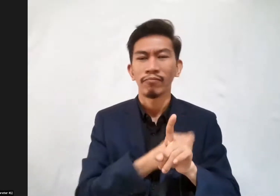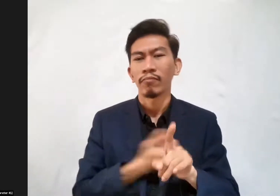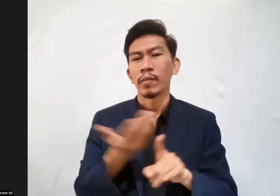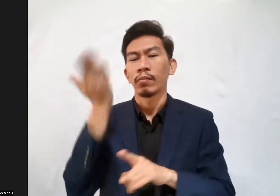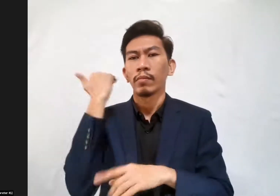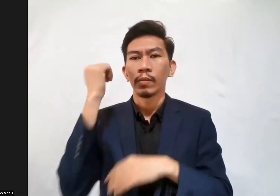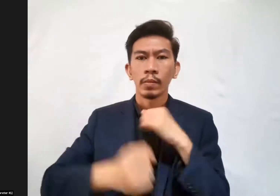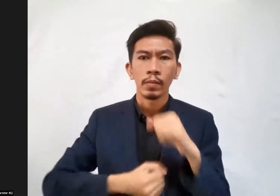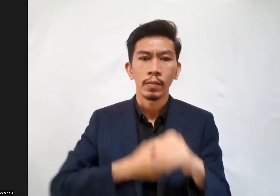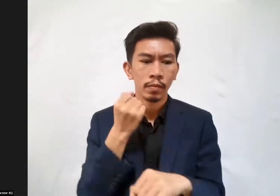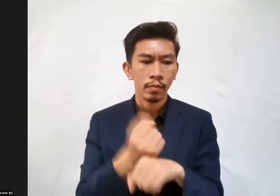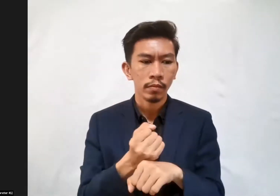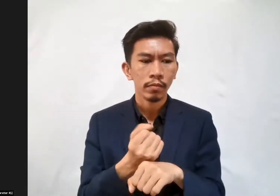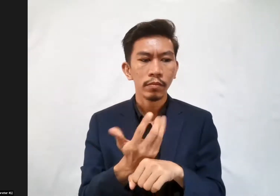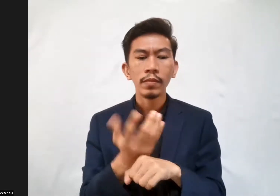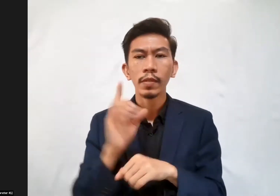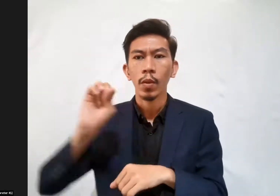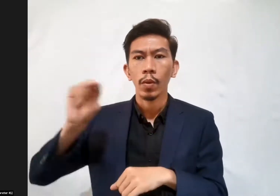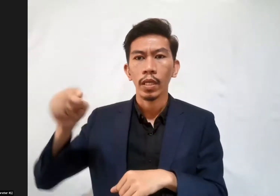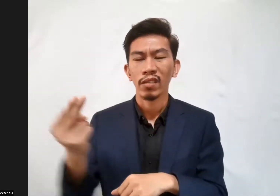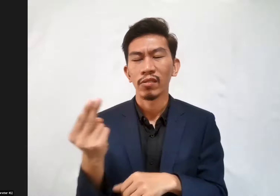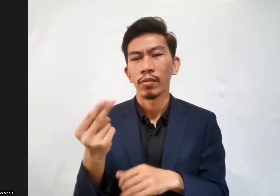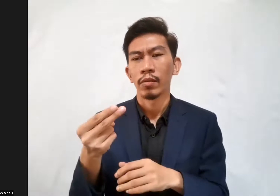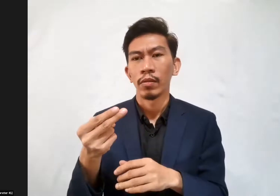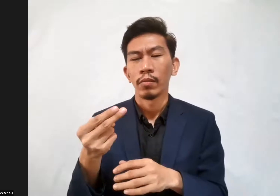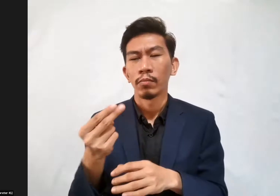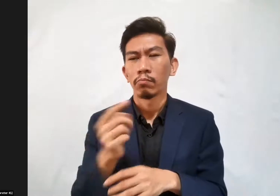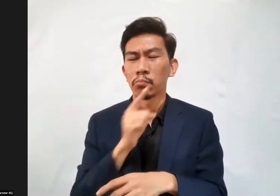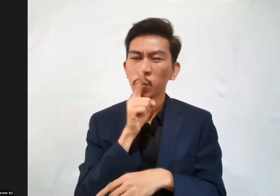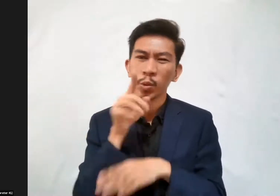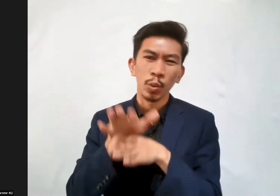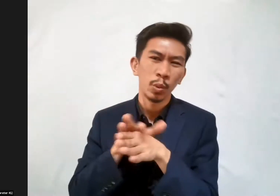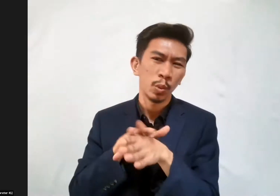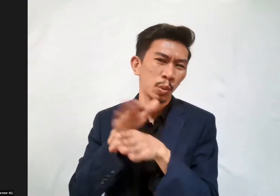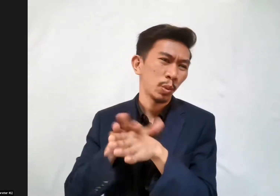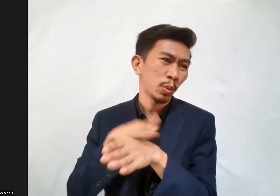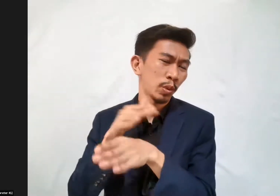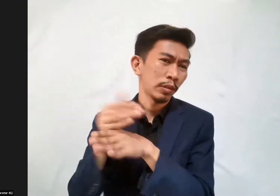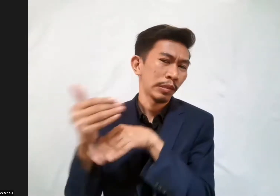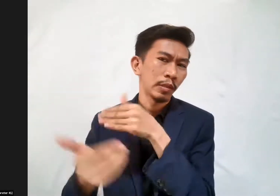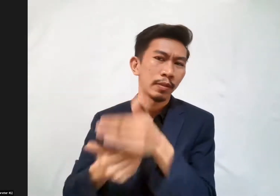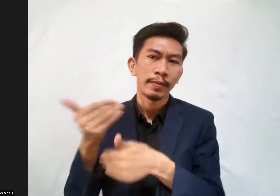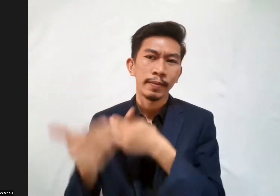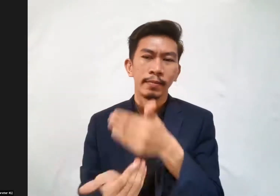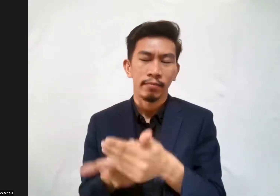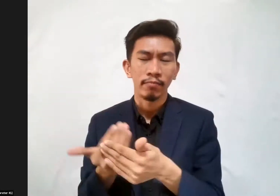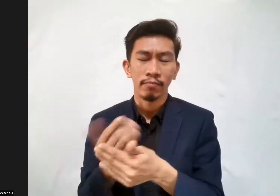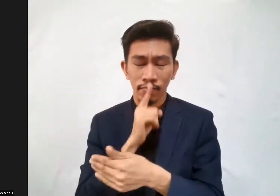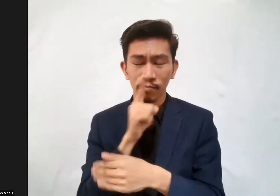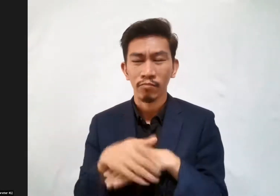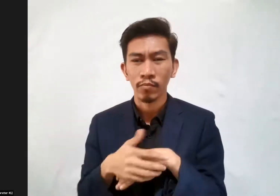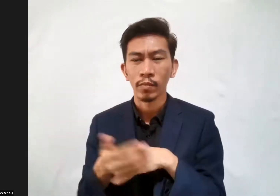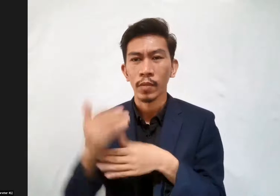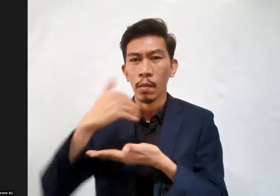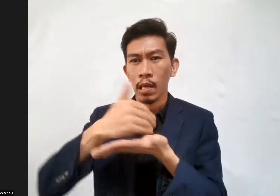years, DOH is one of the slow-moving agencies because allocating